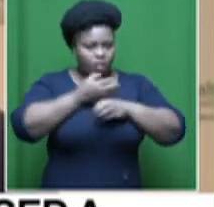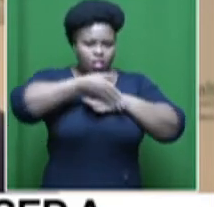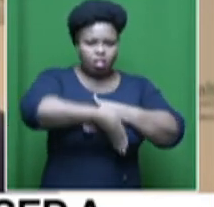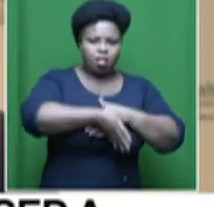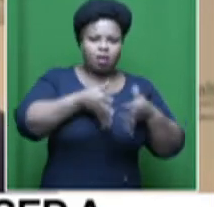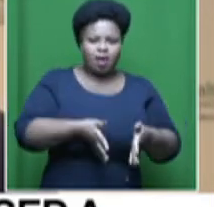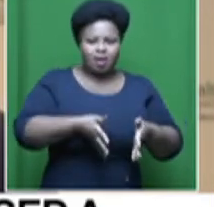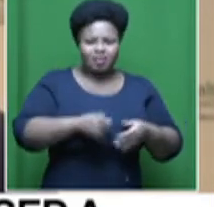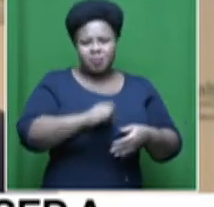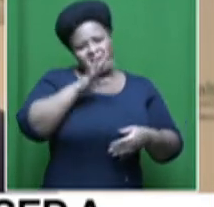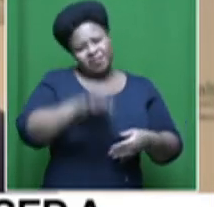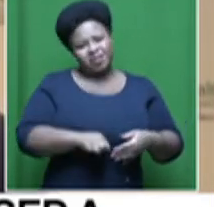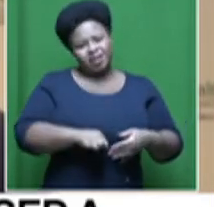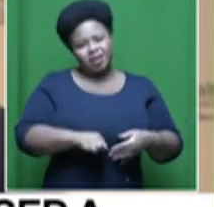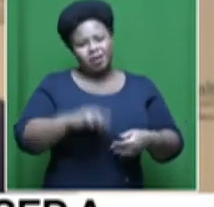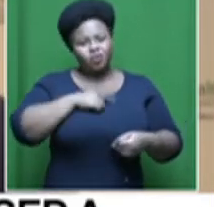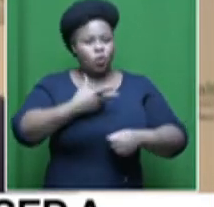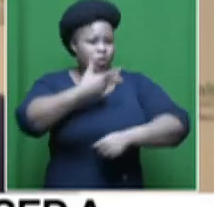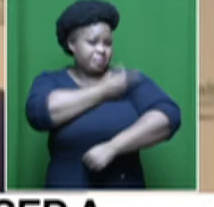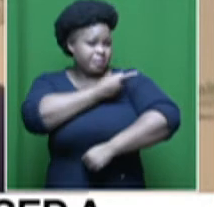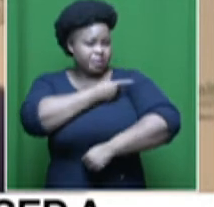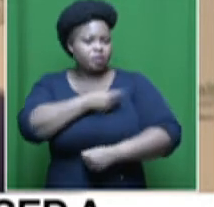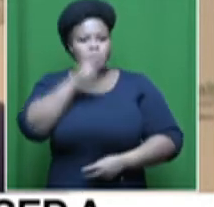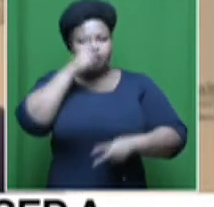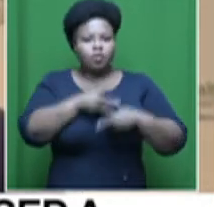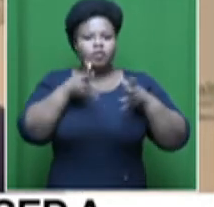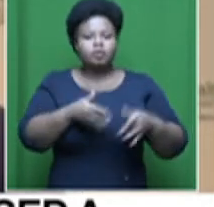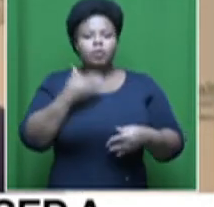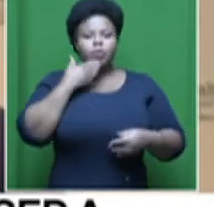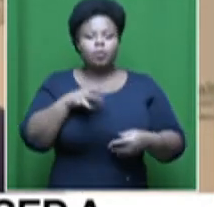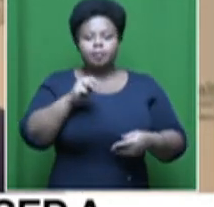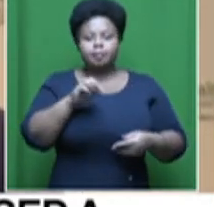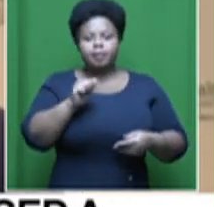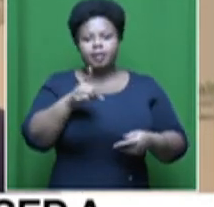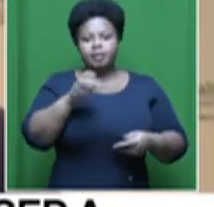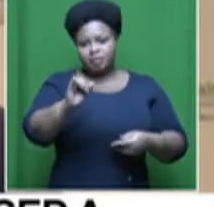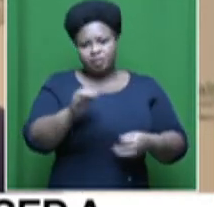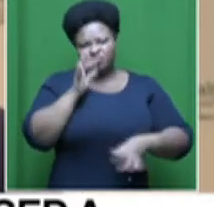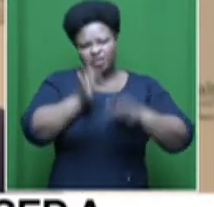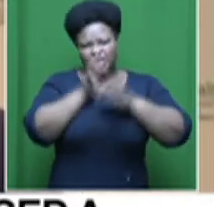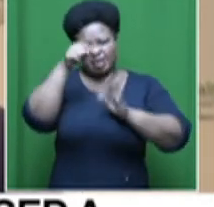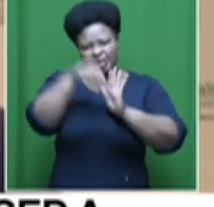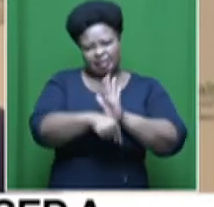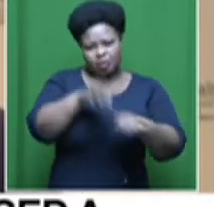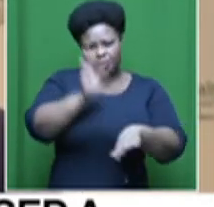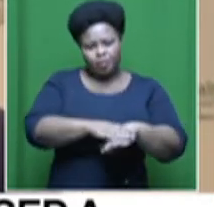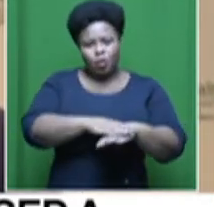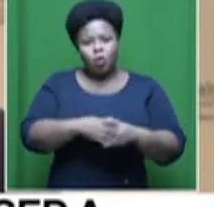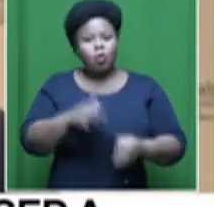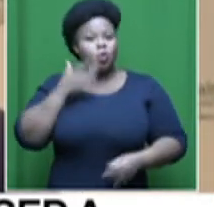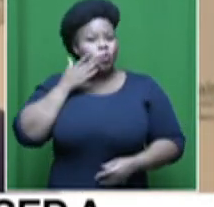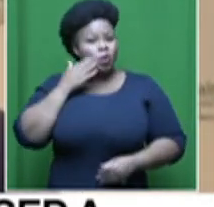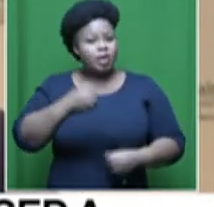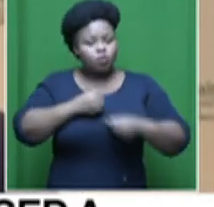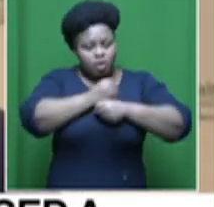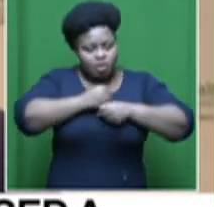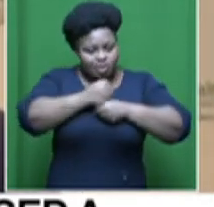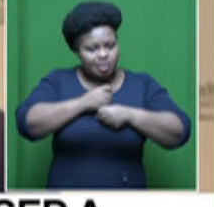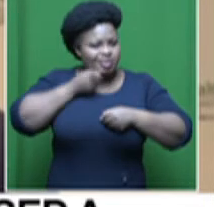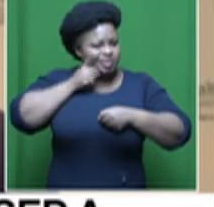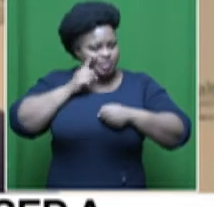South Africa is concerned on this vaccine. And Professor Shabir Madhi will take us through all of that, what went onto the trial and